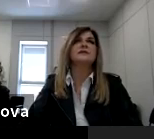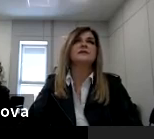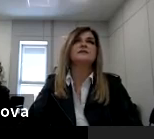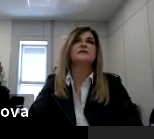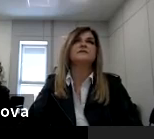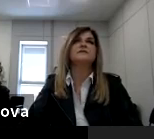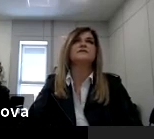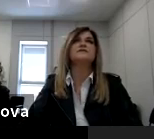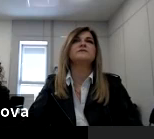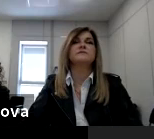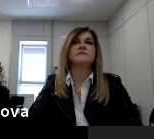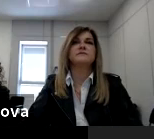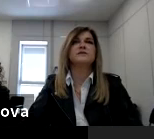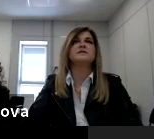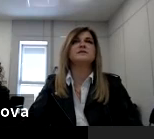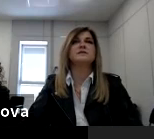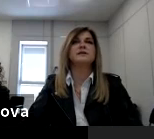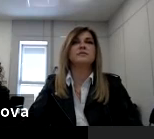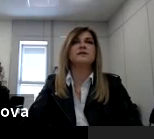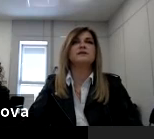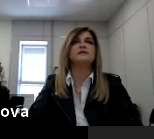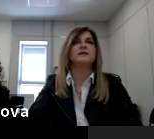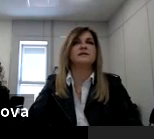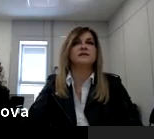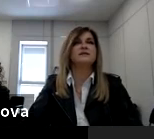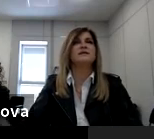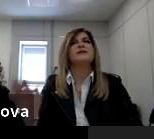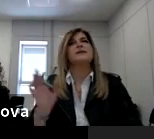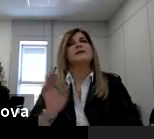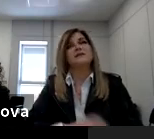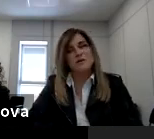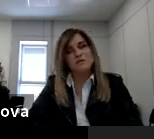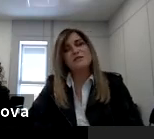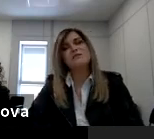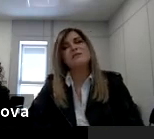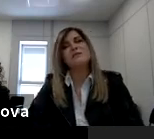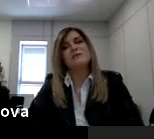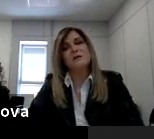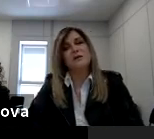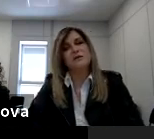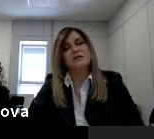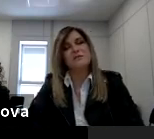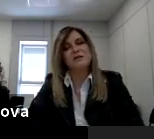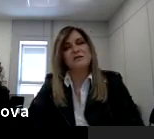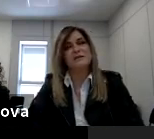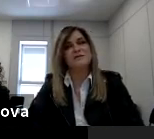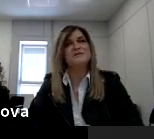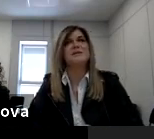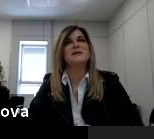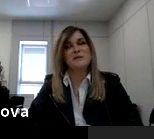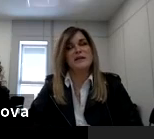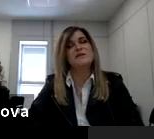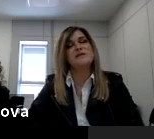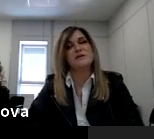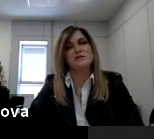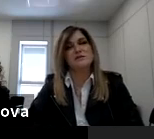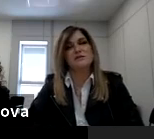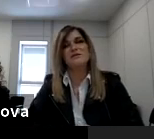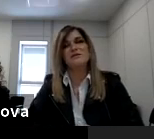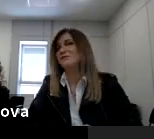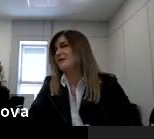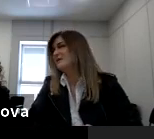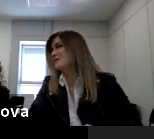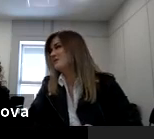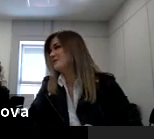8, 10. Oh, 10, 10. First 10 number indicates. So we need to clarify about asymmetric, because we have this